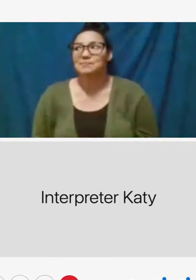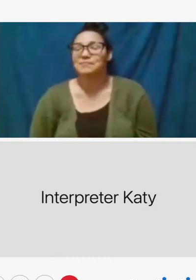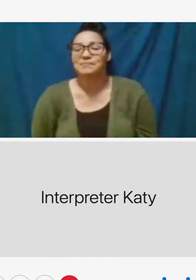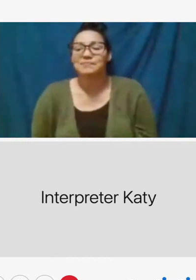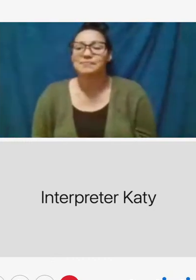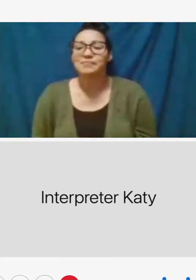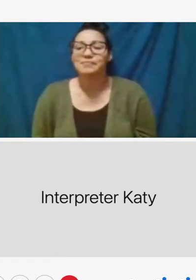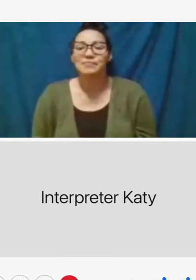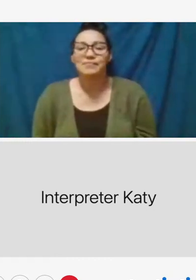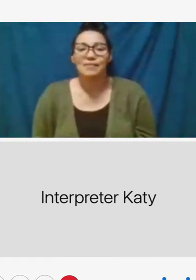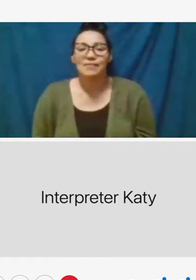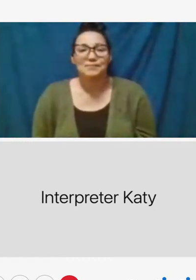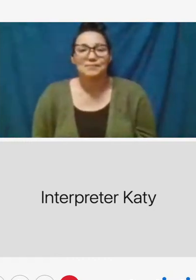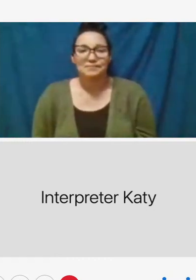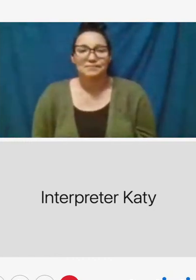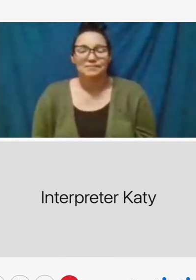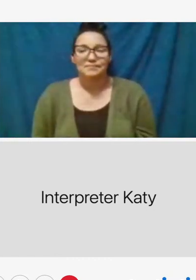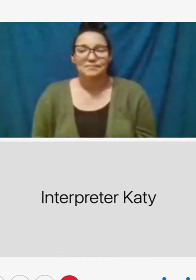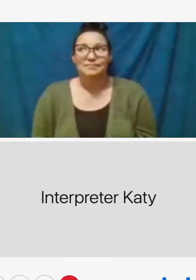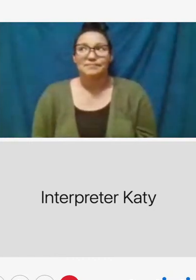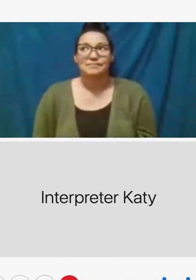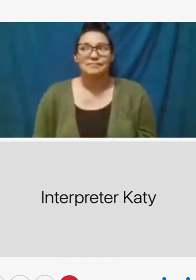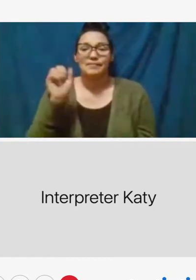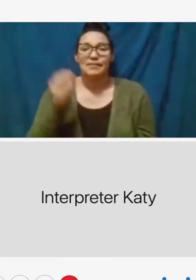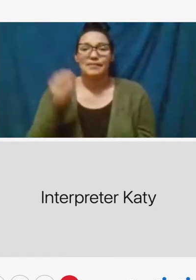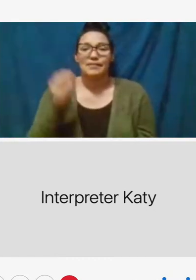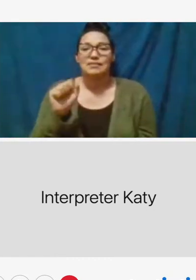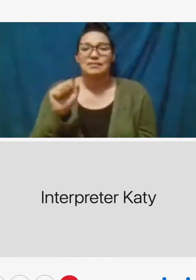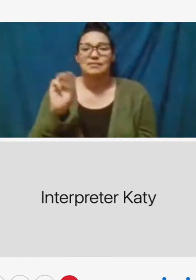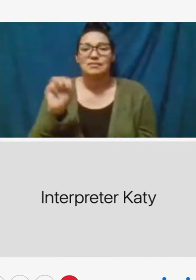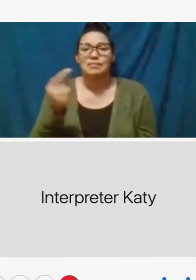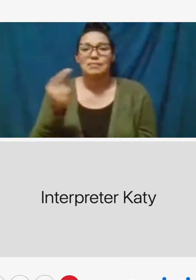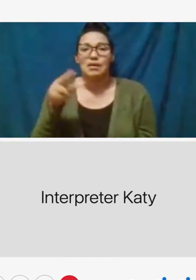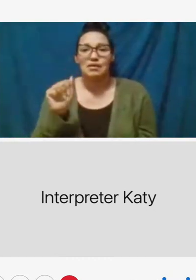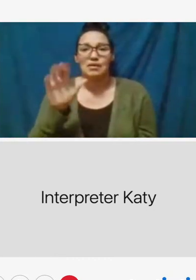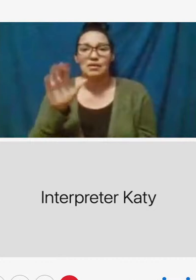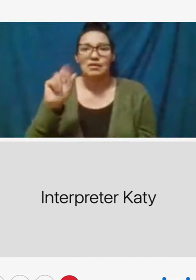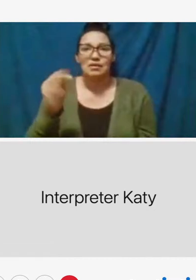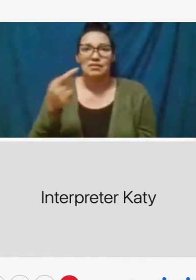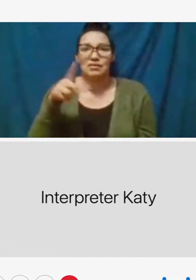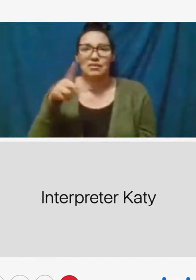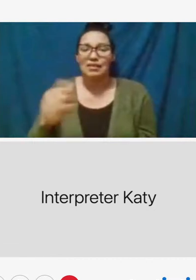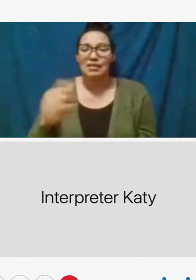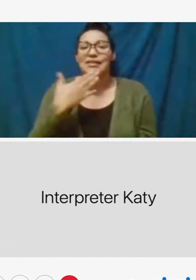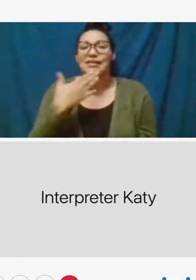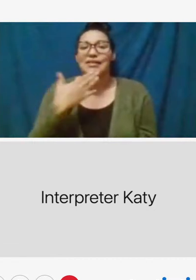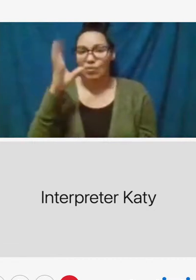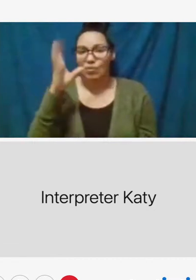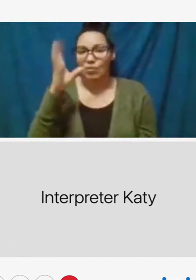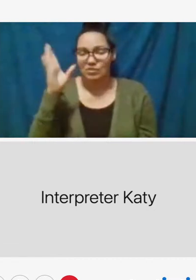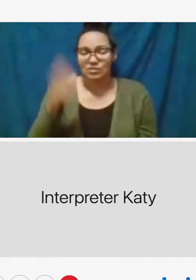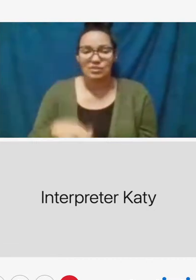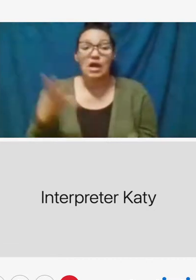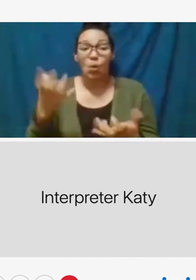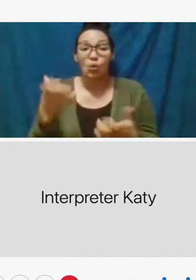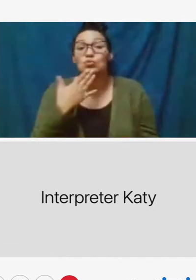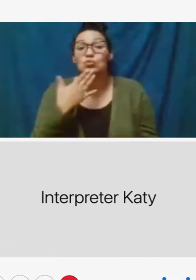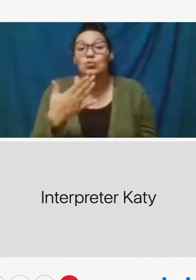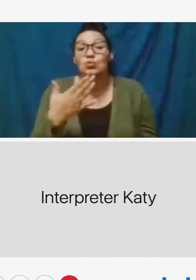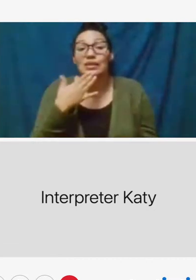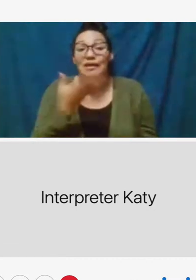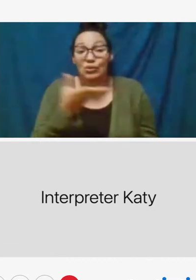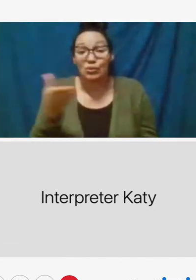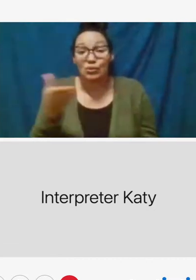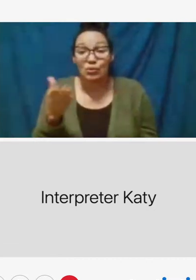you hi yes Samantha and Angela I want to thank you for your presentation and I want to thank you uh and all of